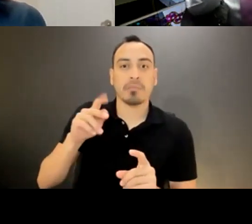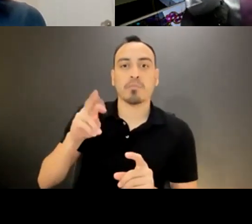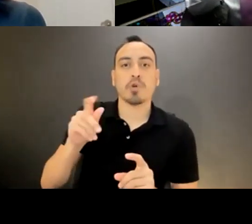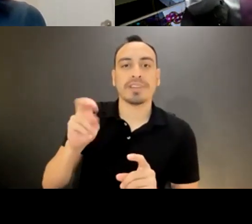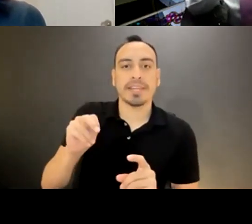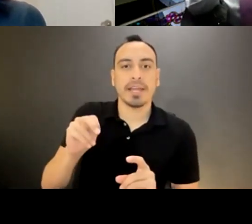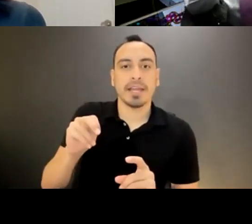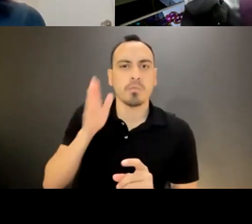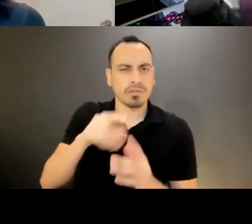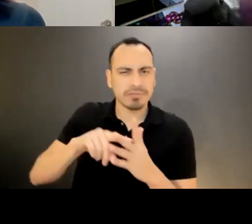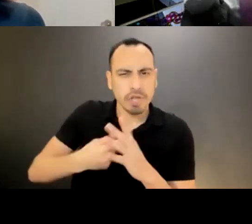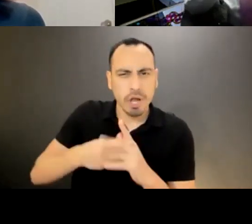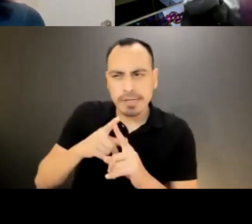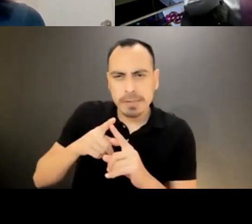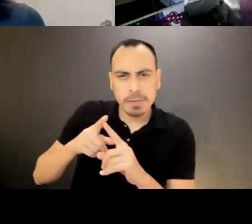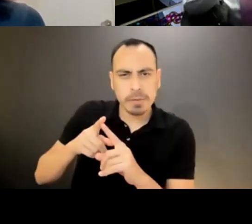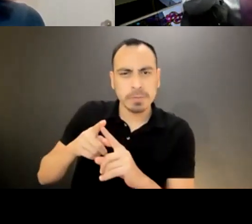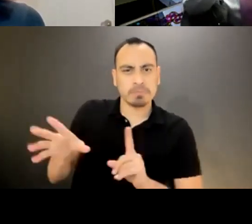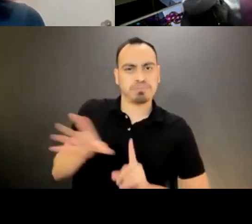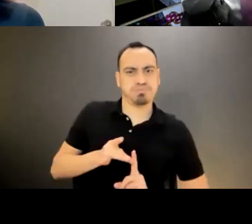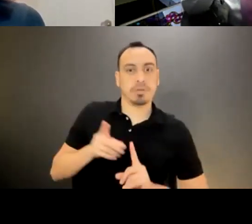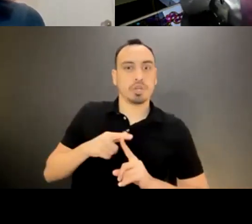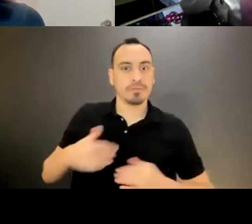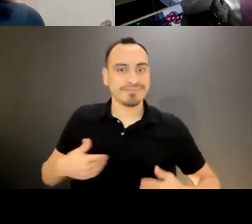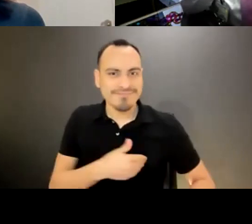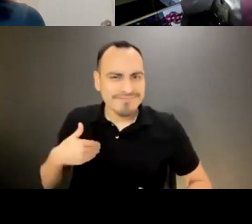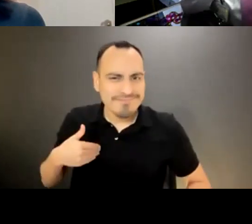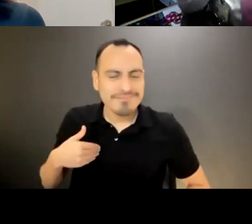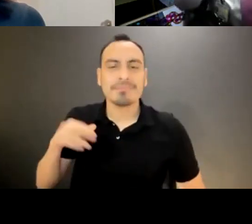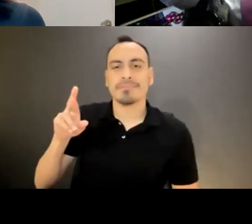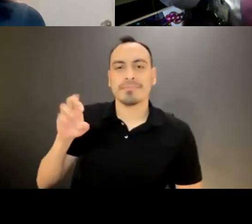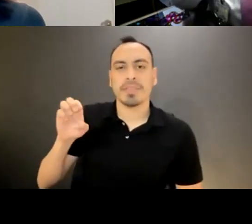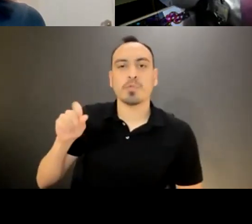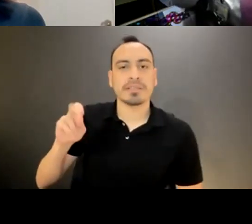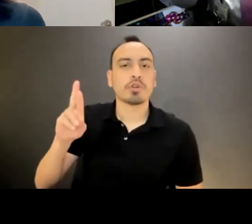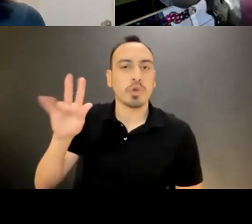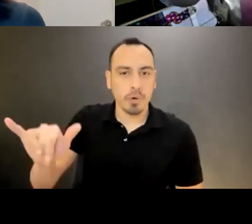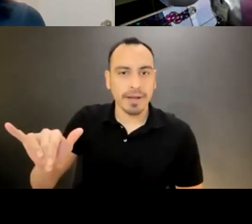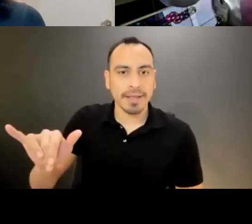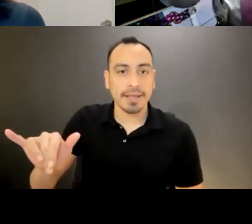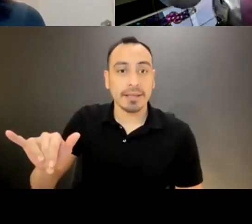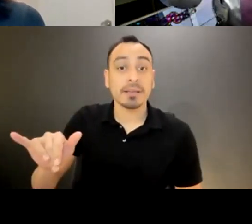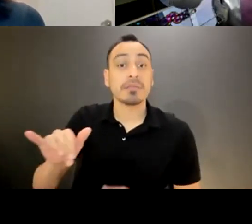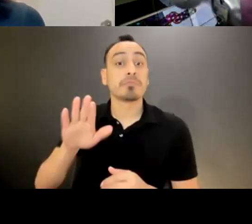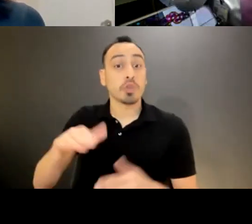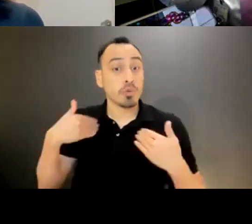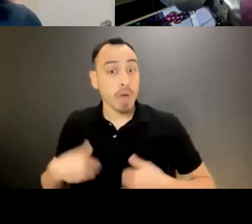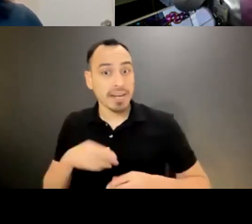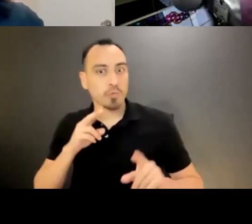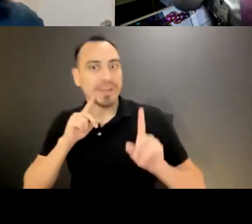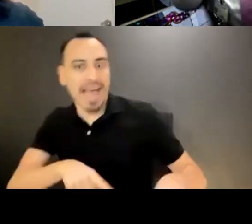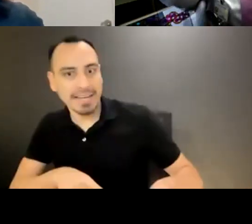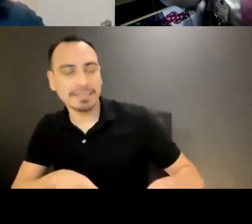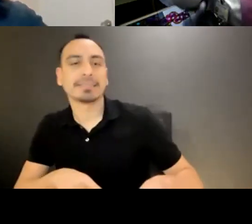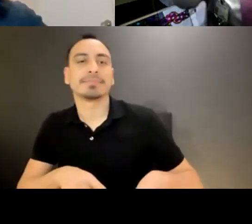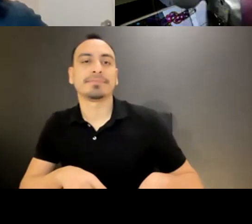immune system. So, and what happens is those cells end up releasing some spike protein, and